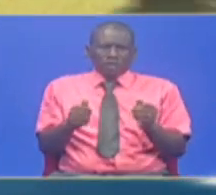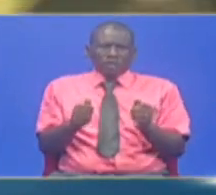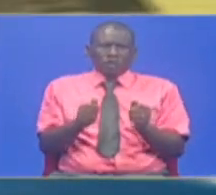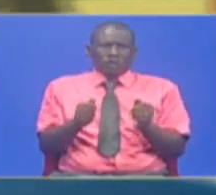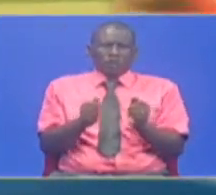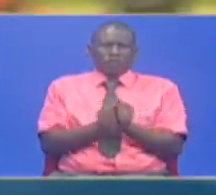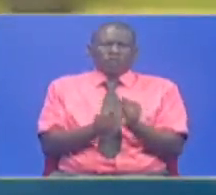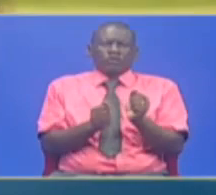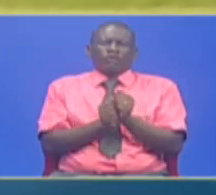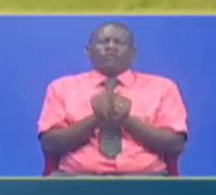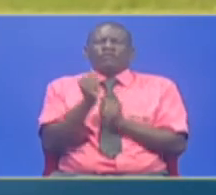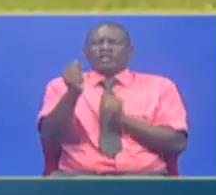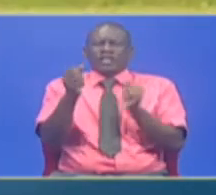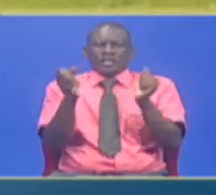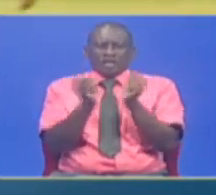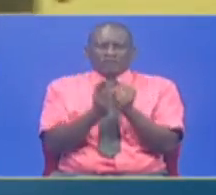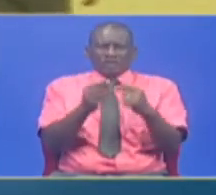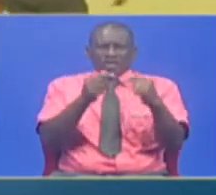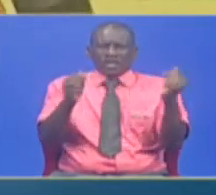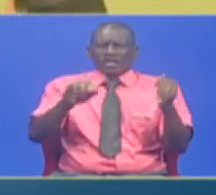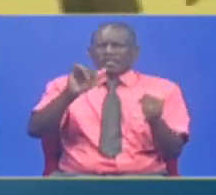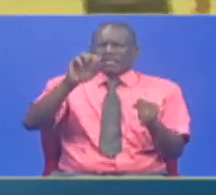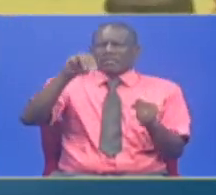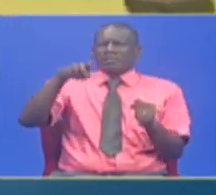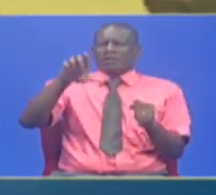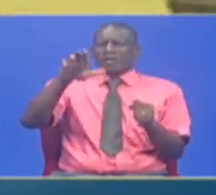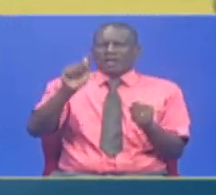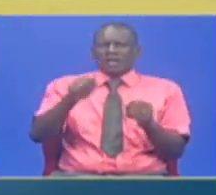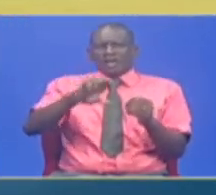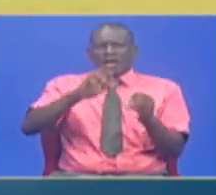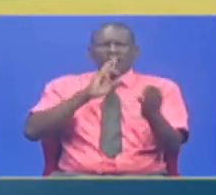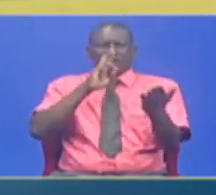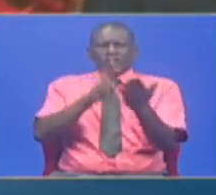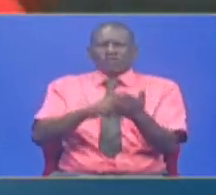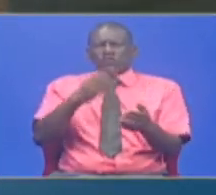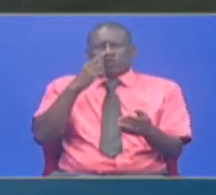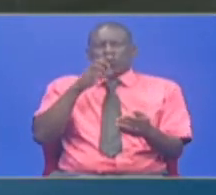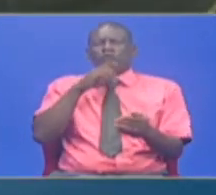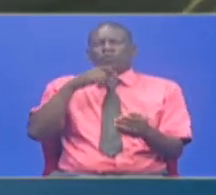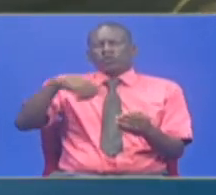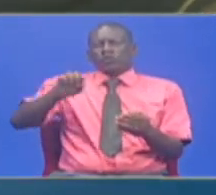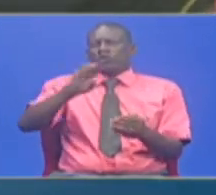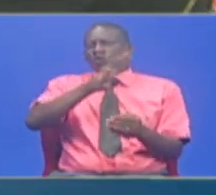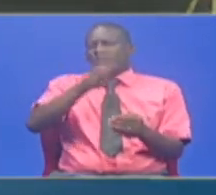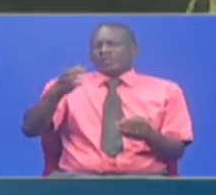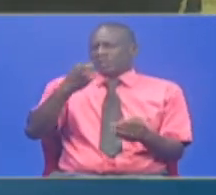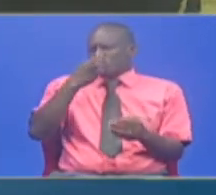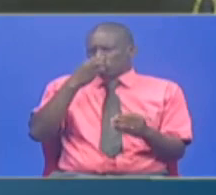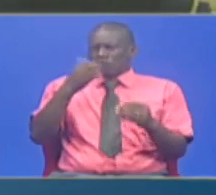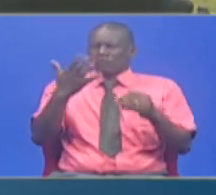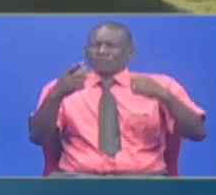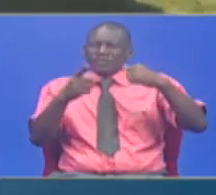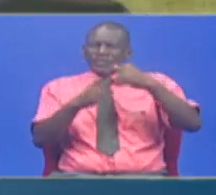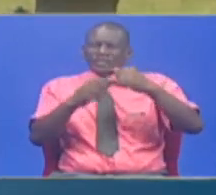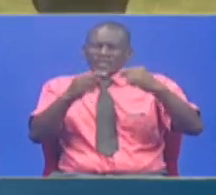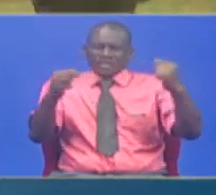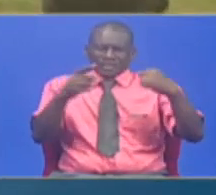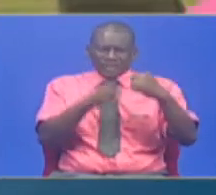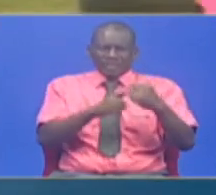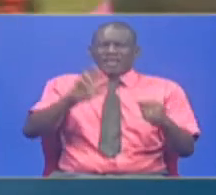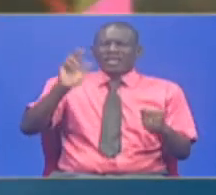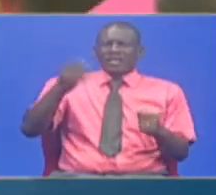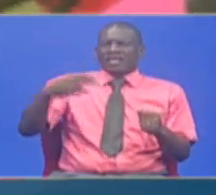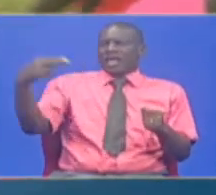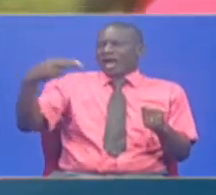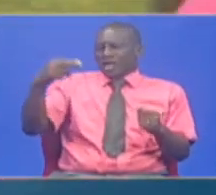15-11. Victory over Impala Saracens. In other results, Homeboys crushed Western Bulls 56-6. Kenya Harlequins